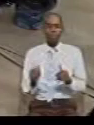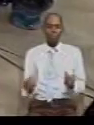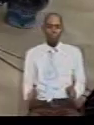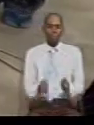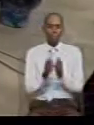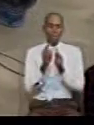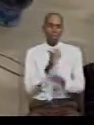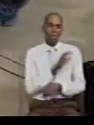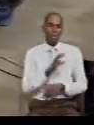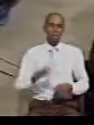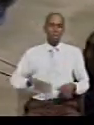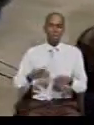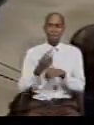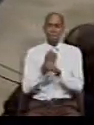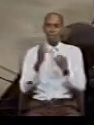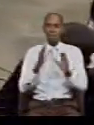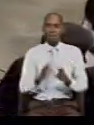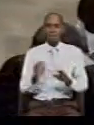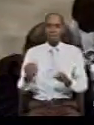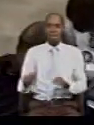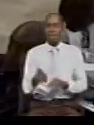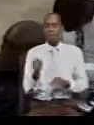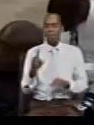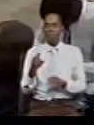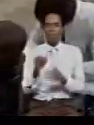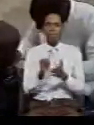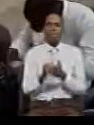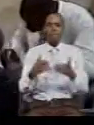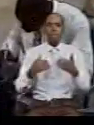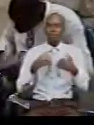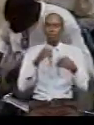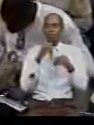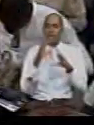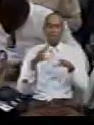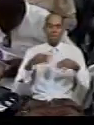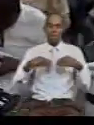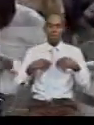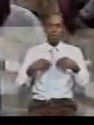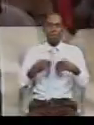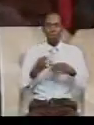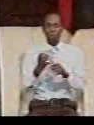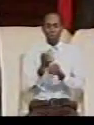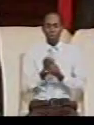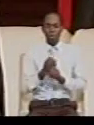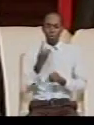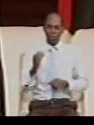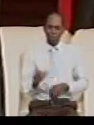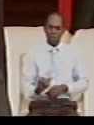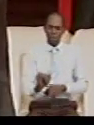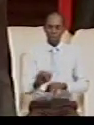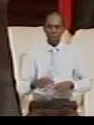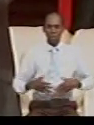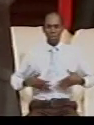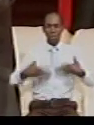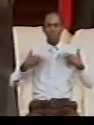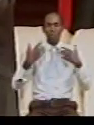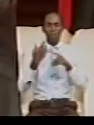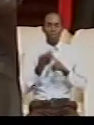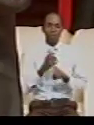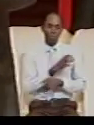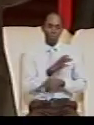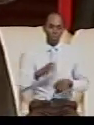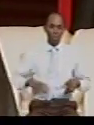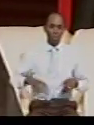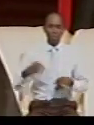Savior, everyone who has not received eternal life from Christ the Savior, is